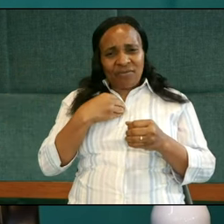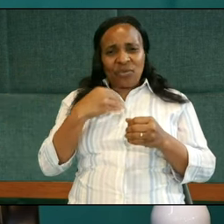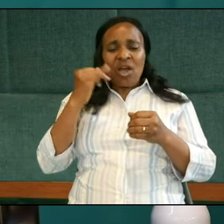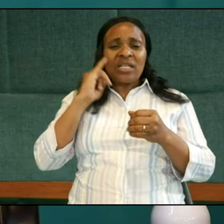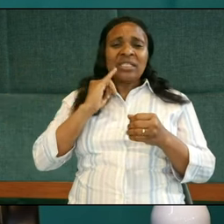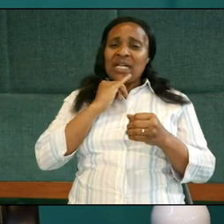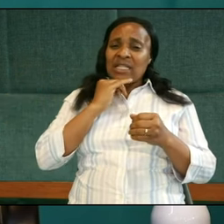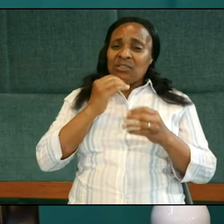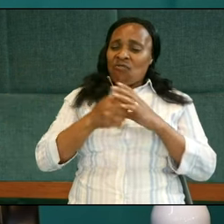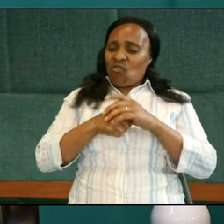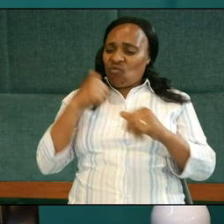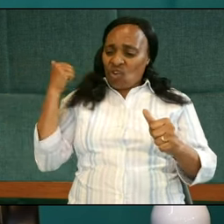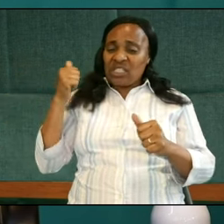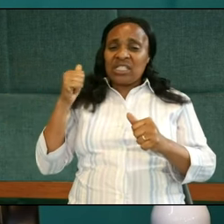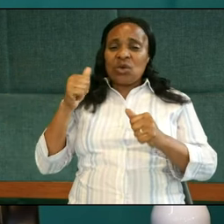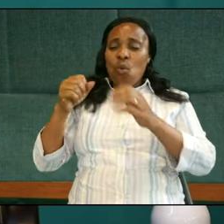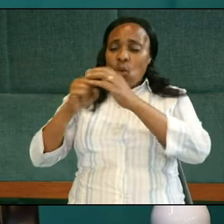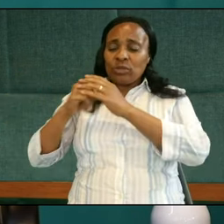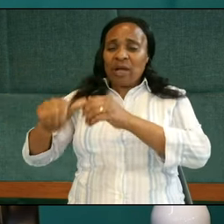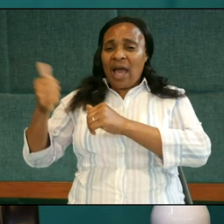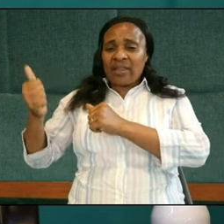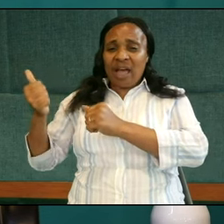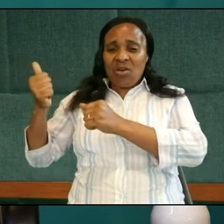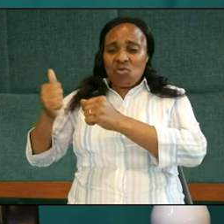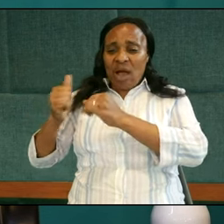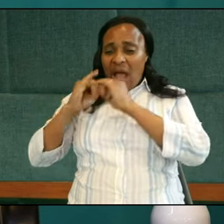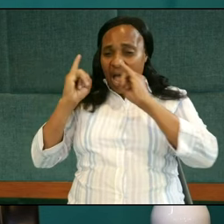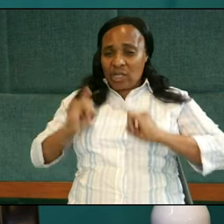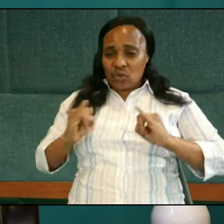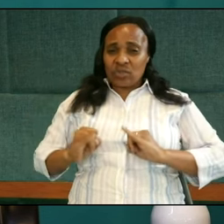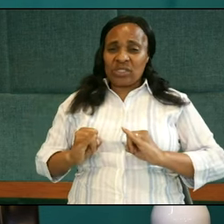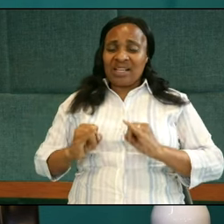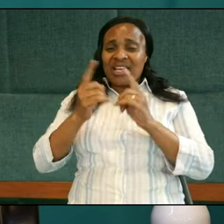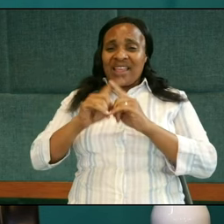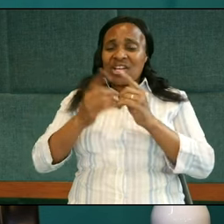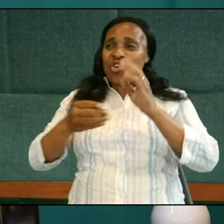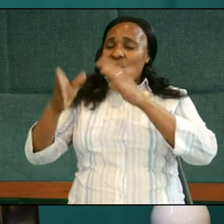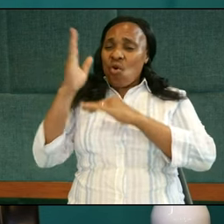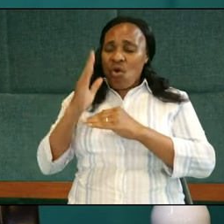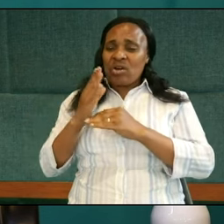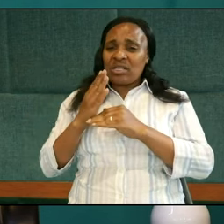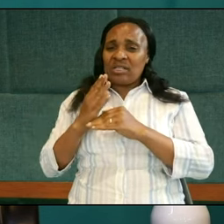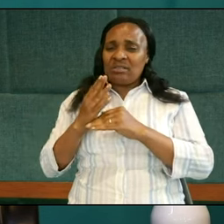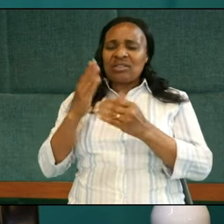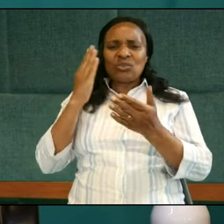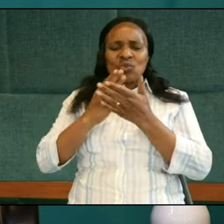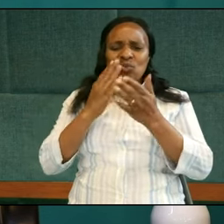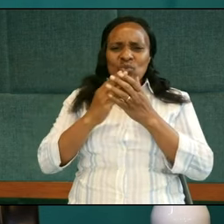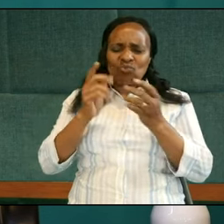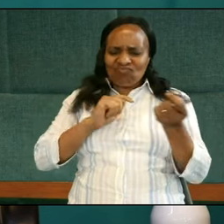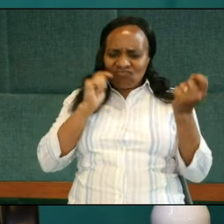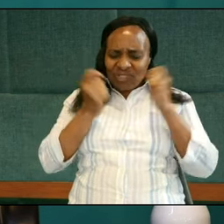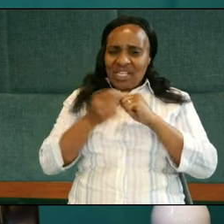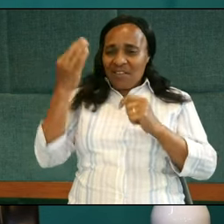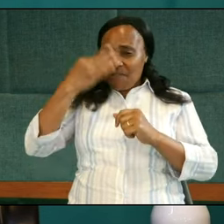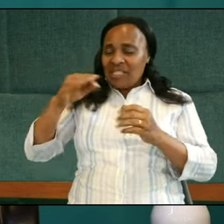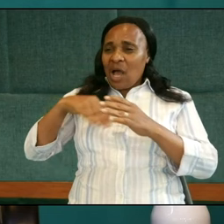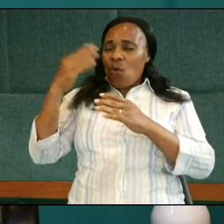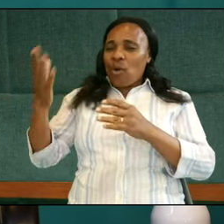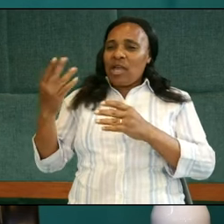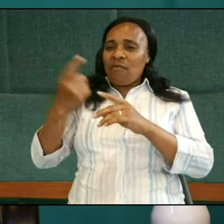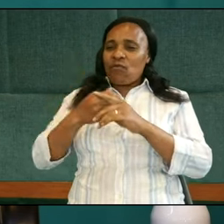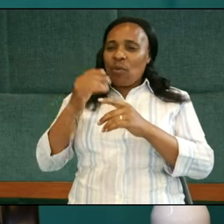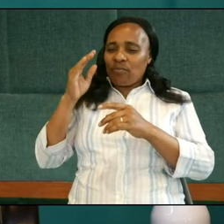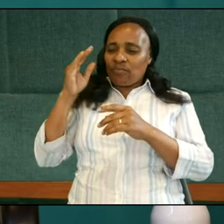for rejecting him, for worshiping other gods. And God is really like turning his face away from